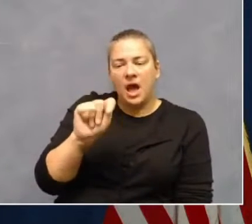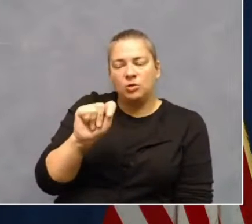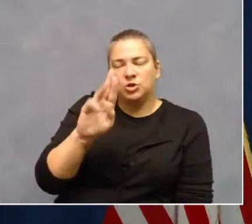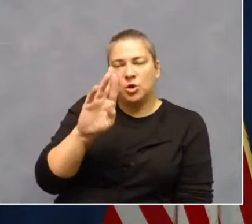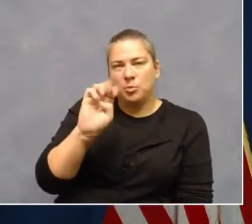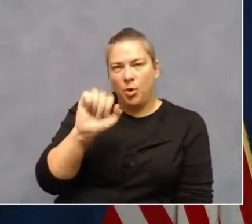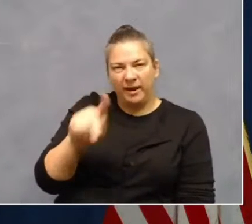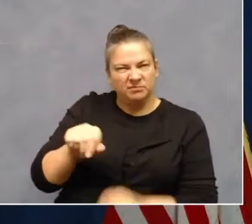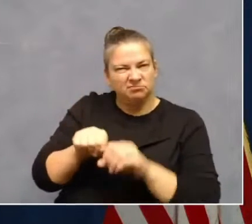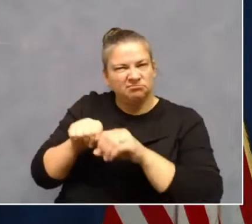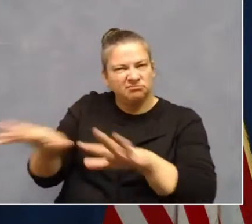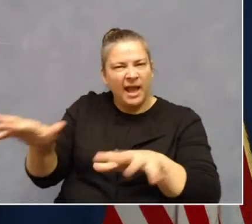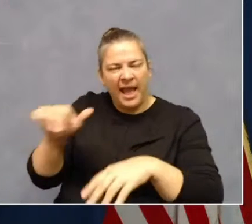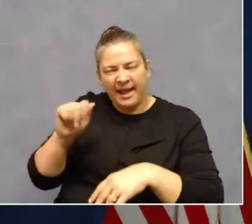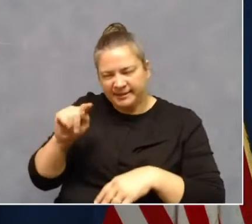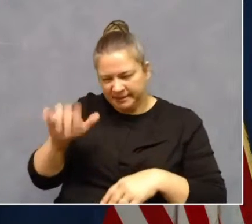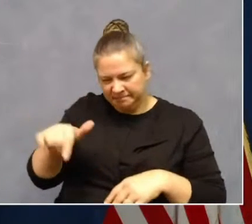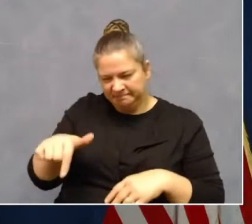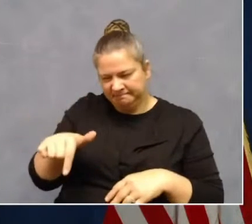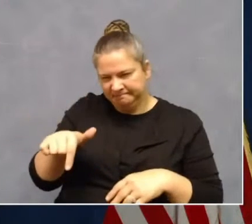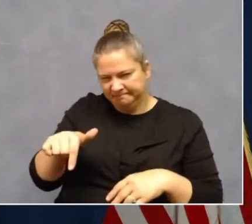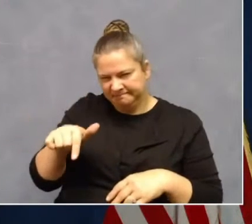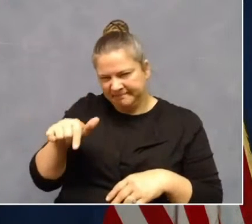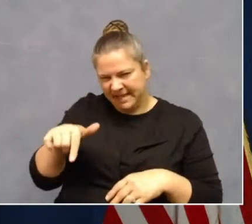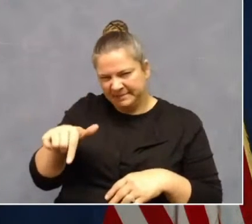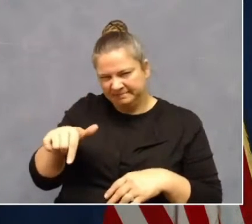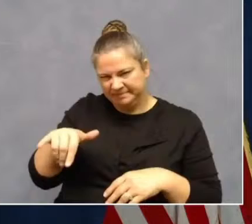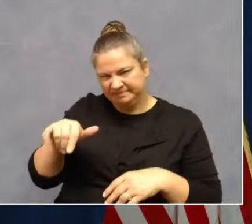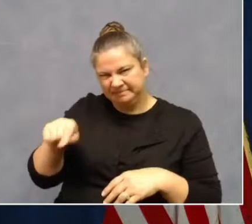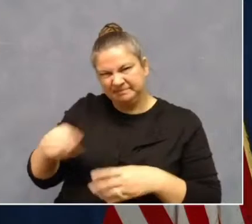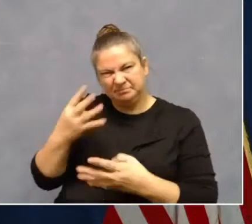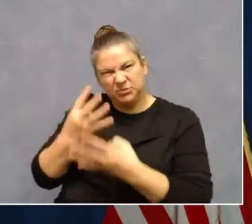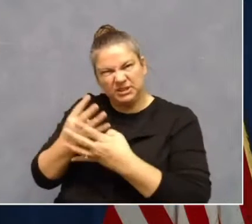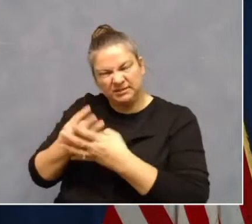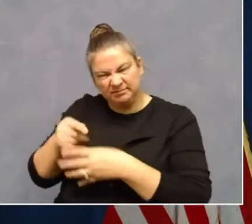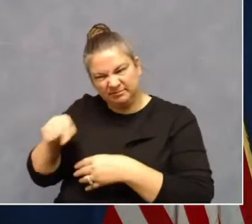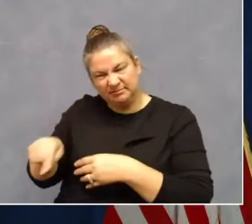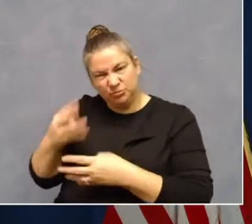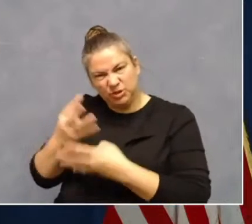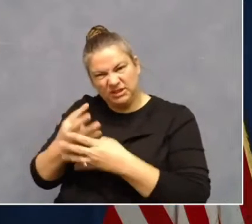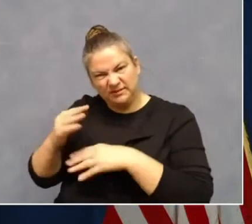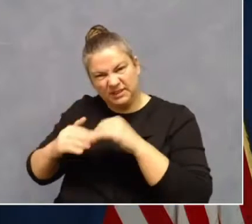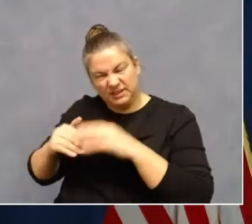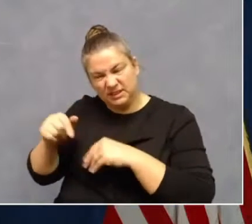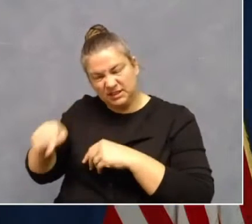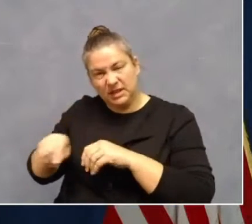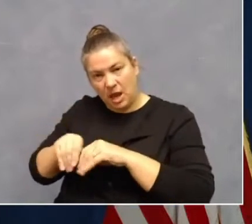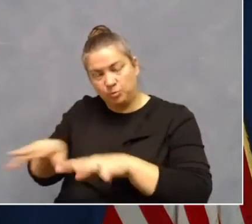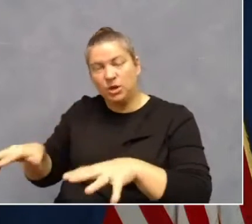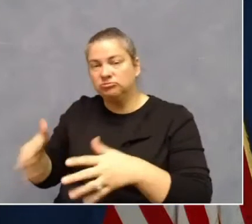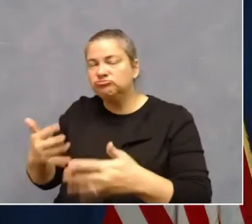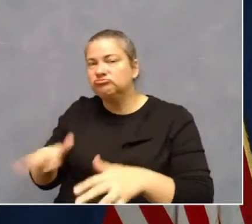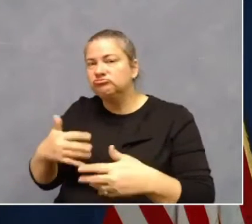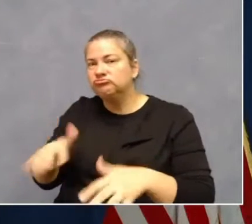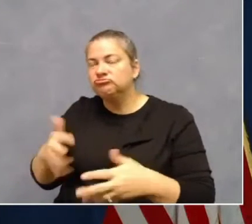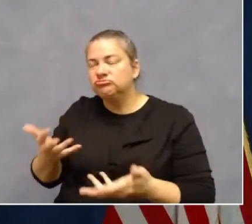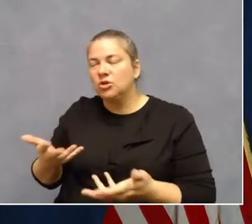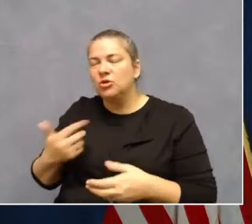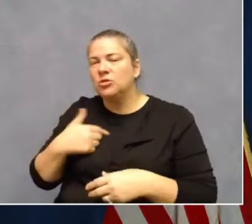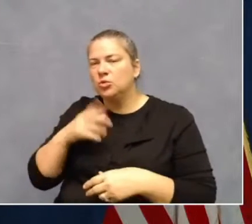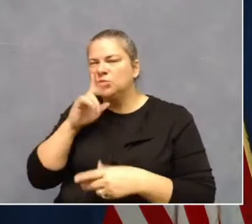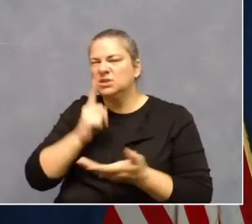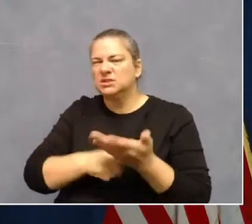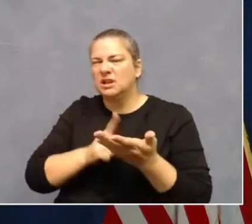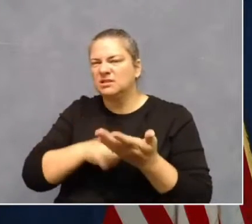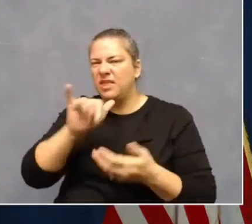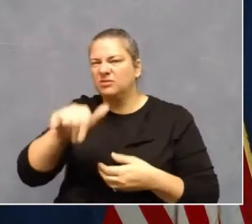in Elliott County, and that prison facility is significant. So we'll be talking about that